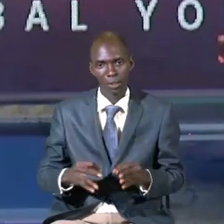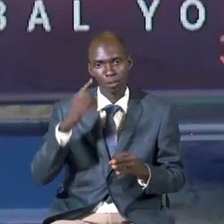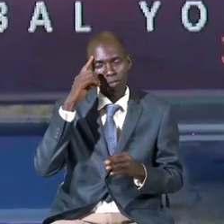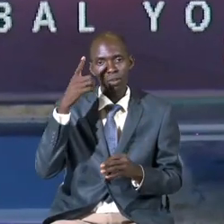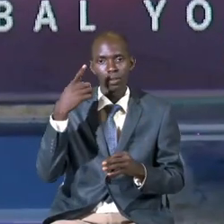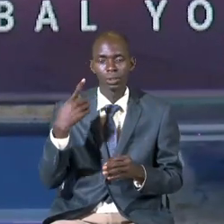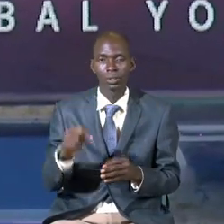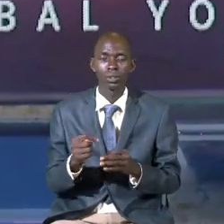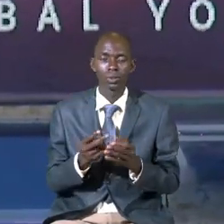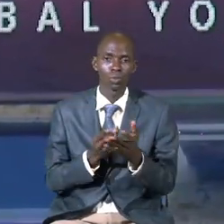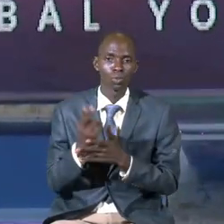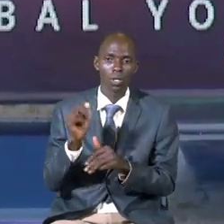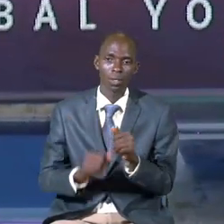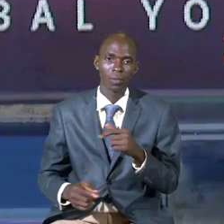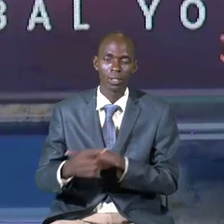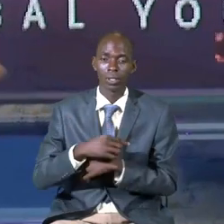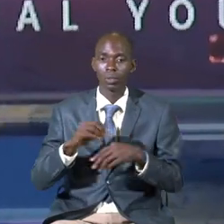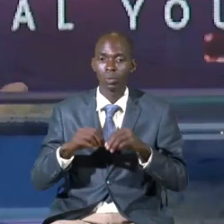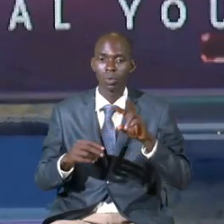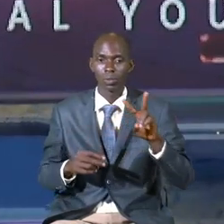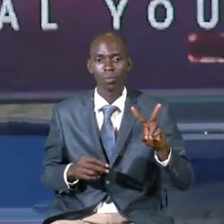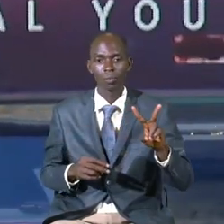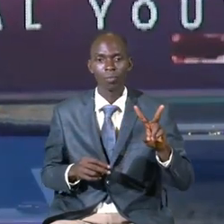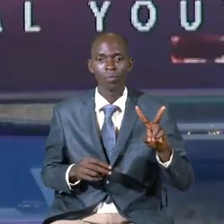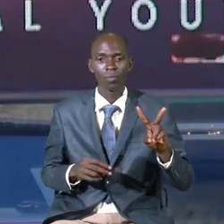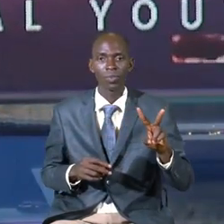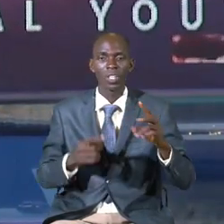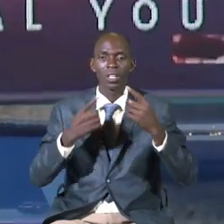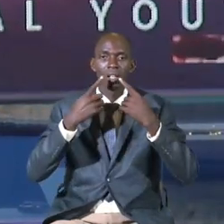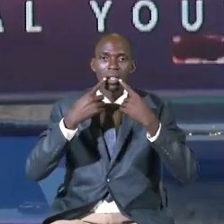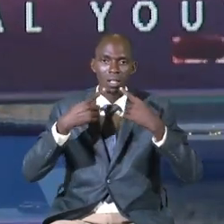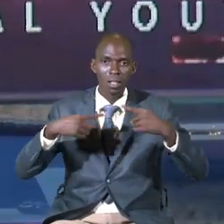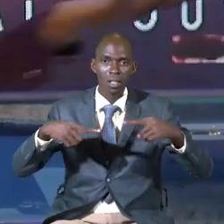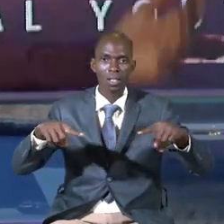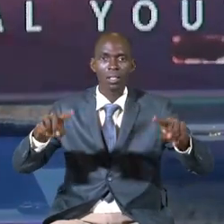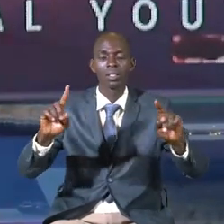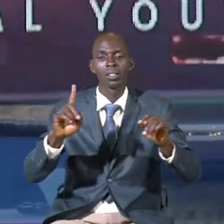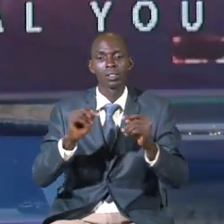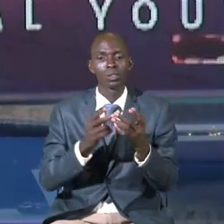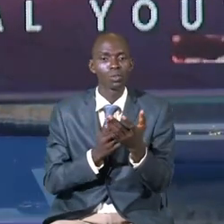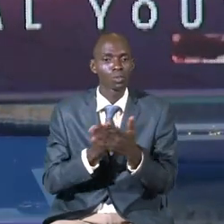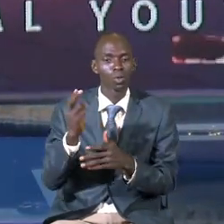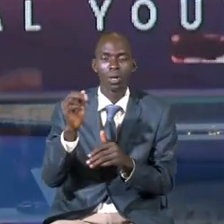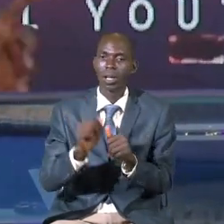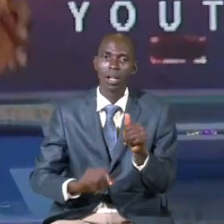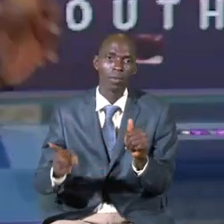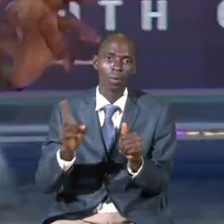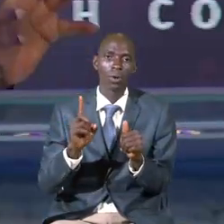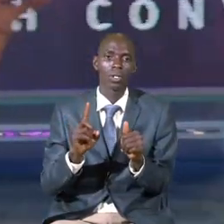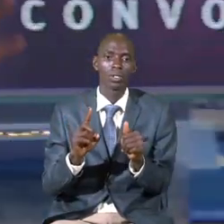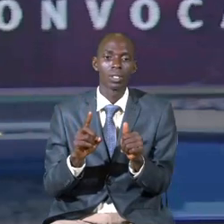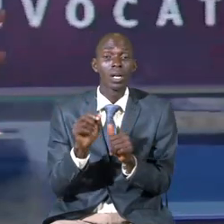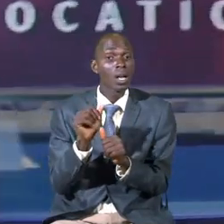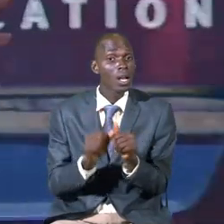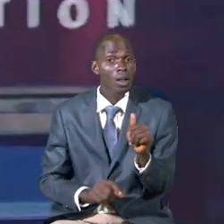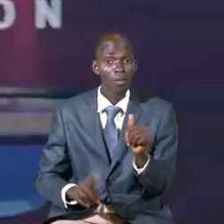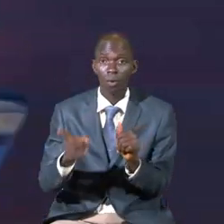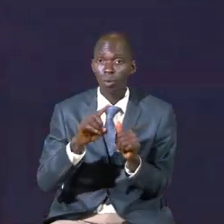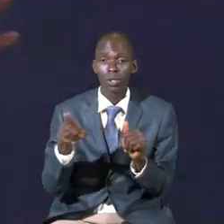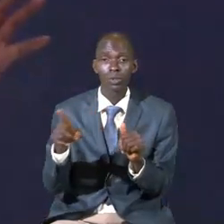every day number two declare the truth everywhere anywhere you